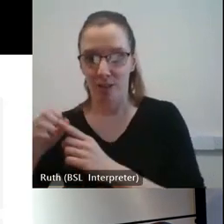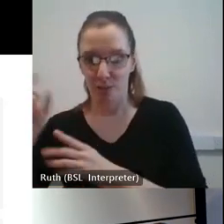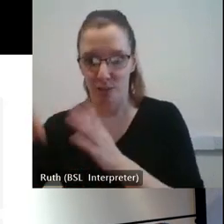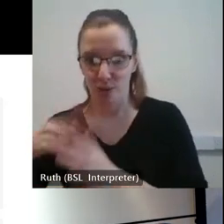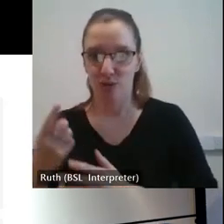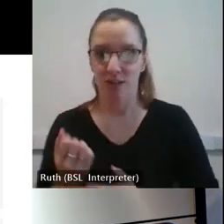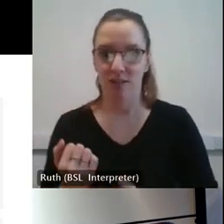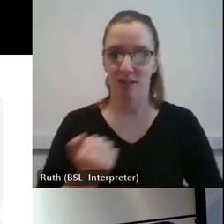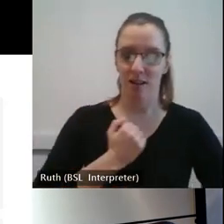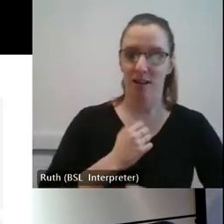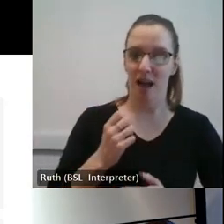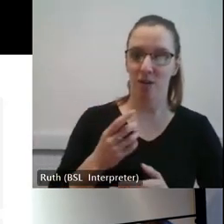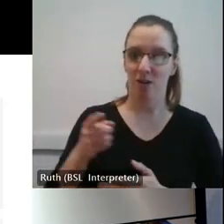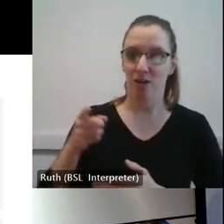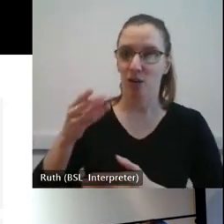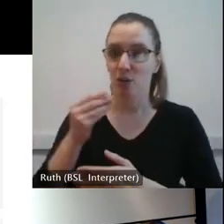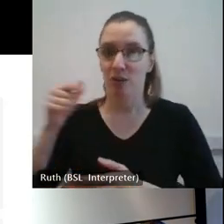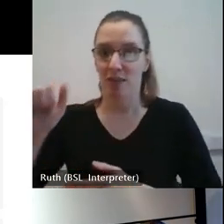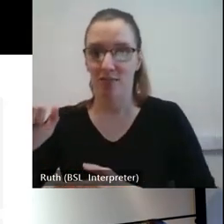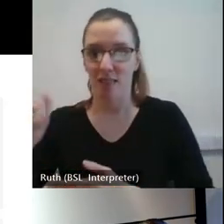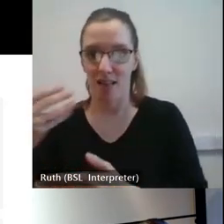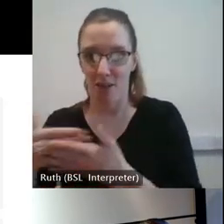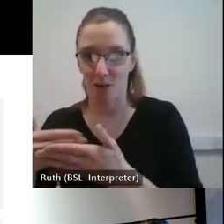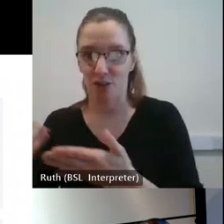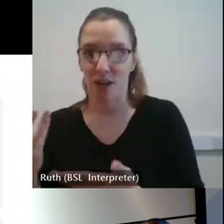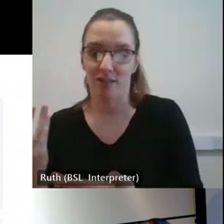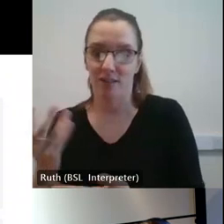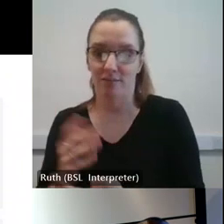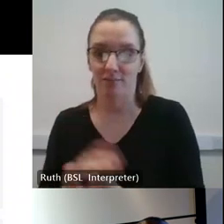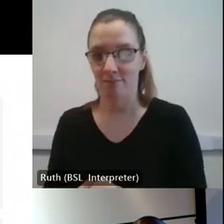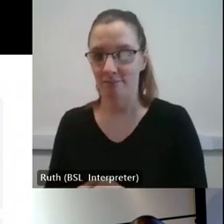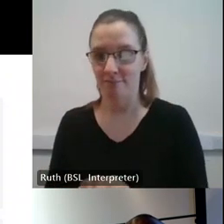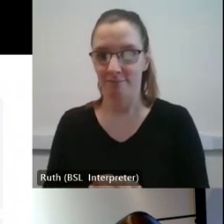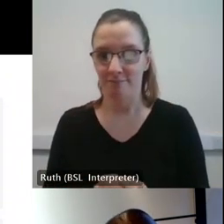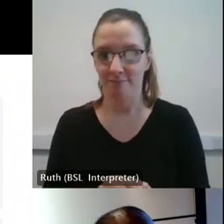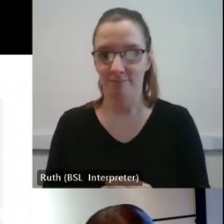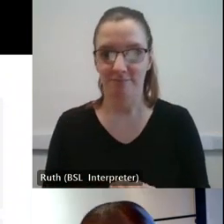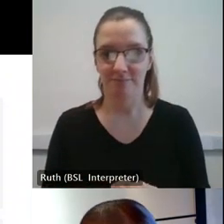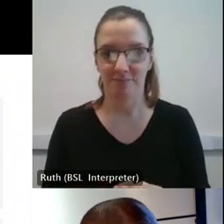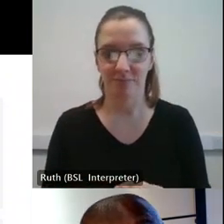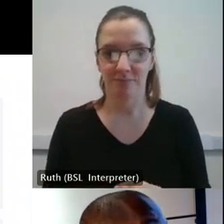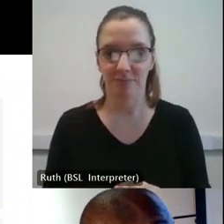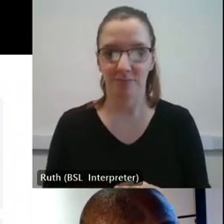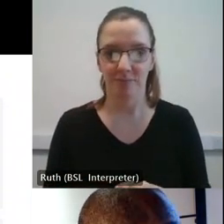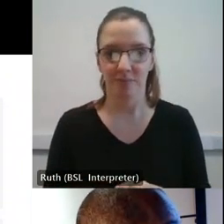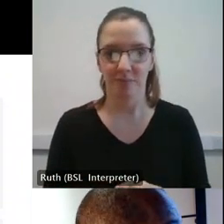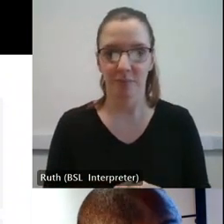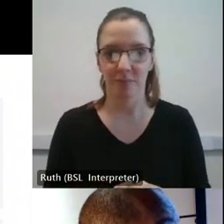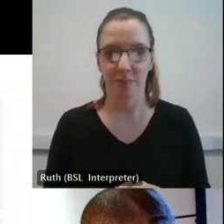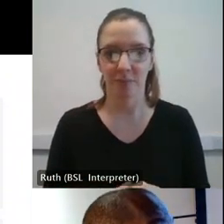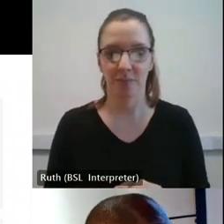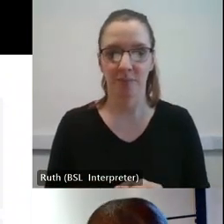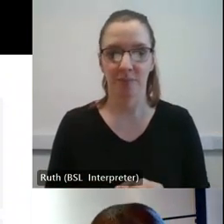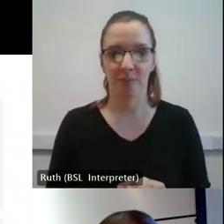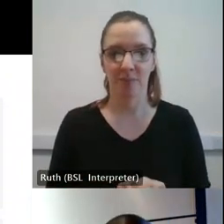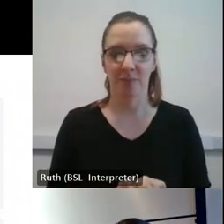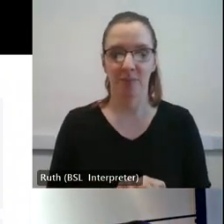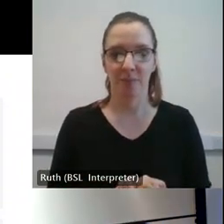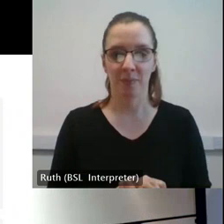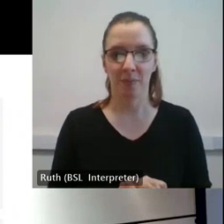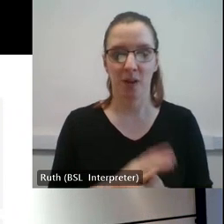using that language and their skills and their talents. Yeah. Okay, great. So where does the line